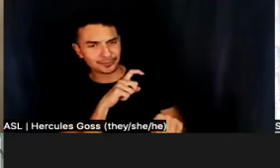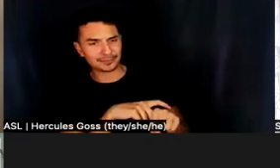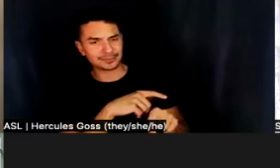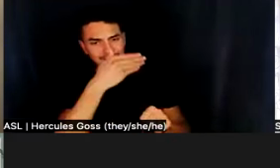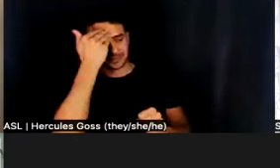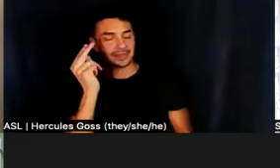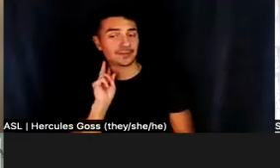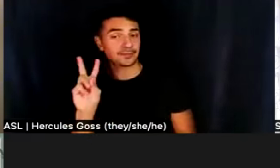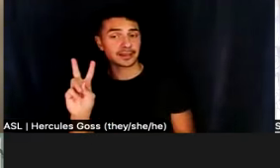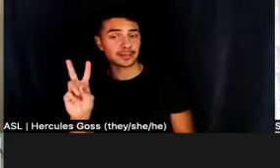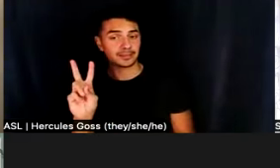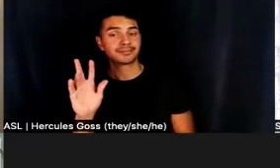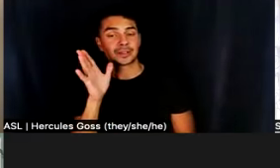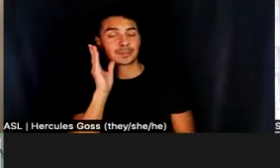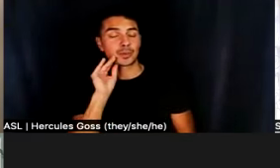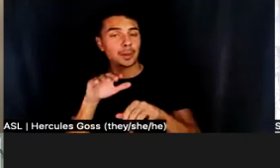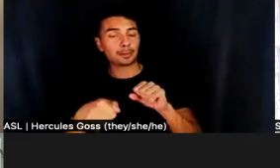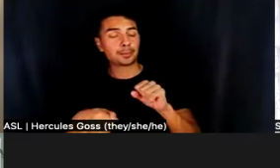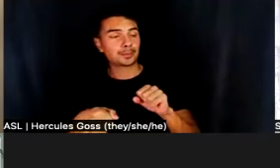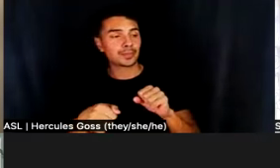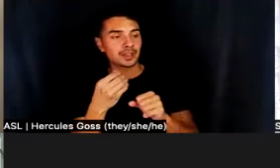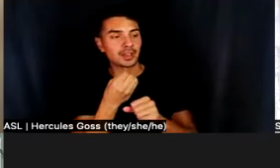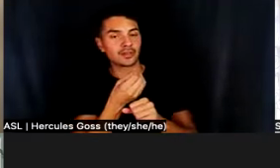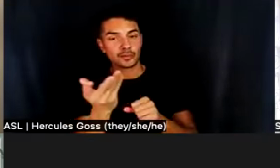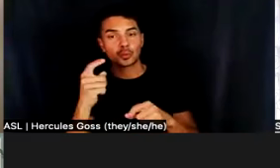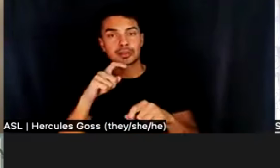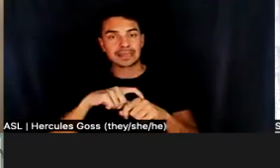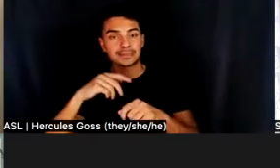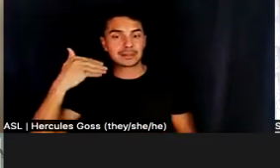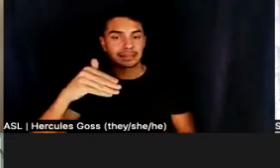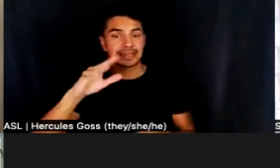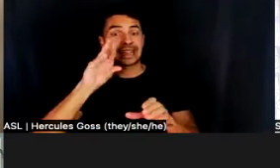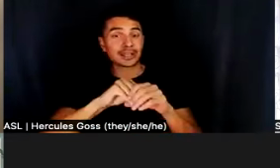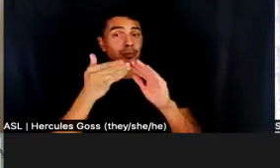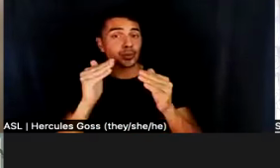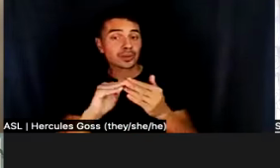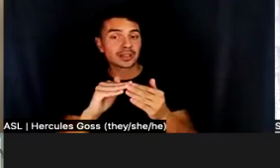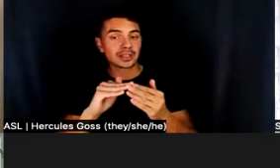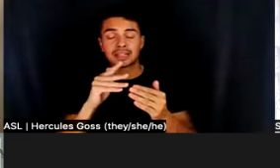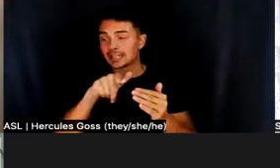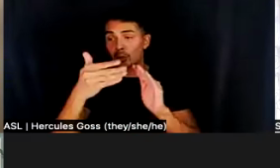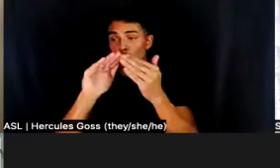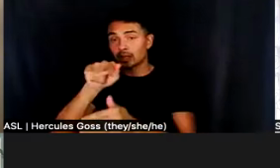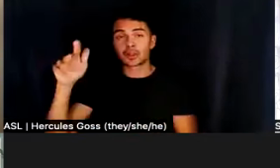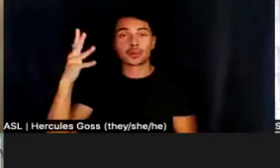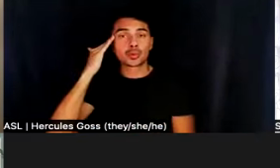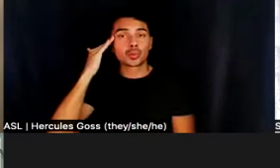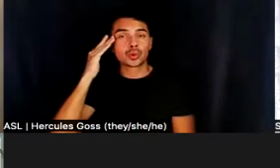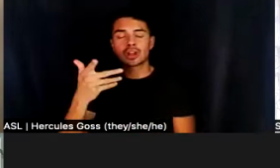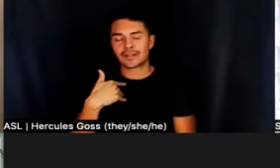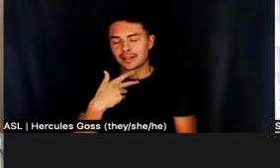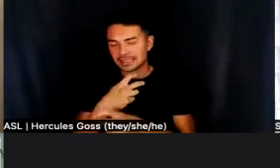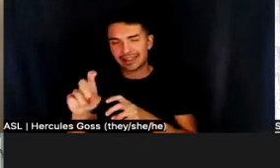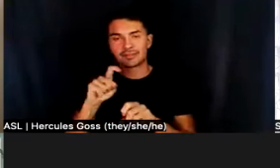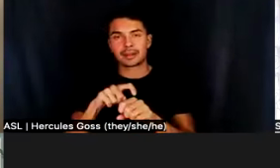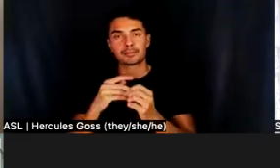a victim that had been raped like a few different times and people in the community knew about it. And she was having a very